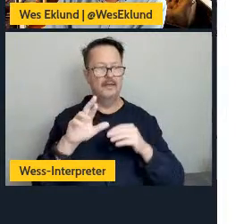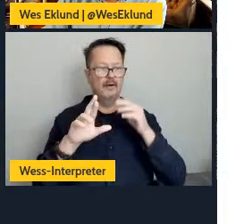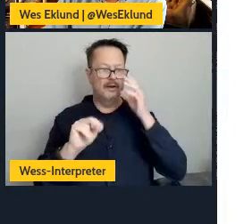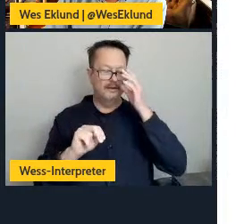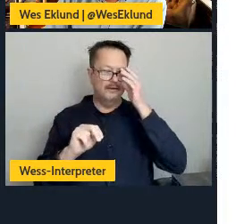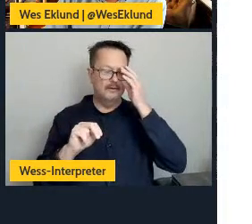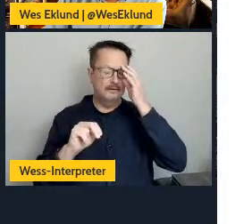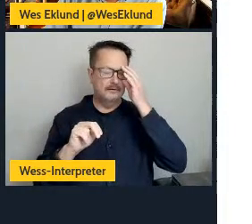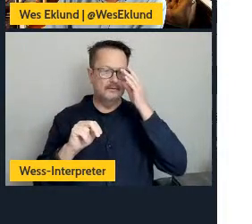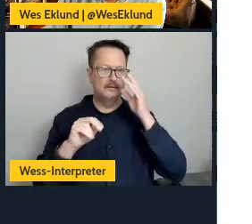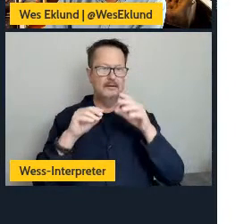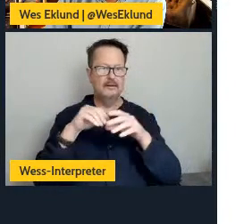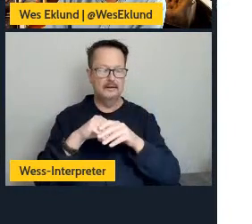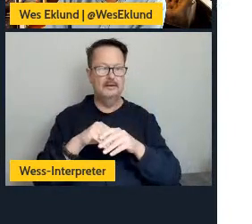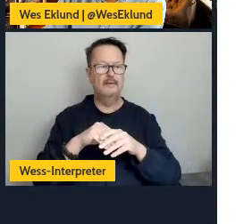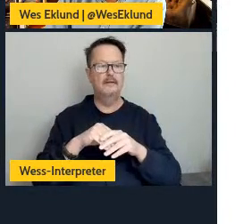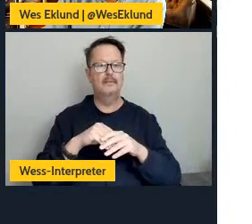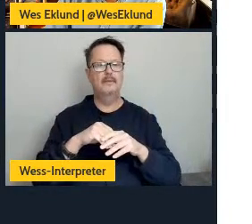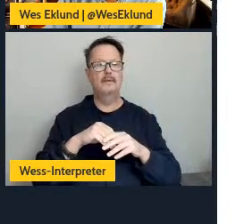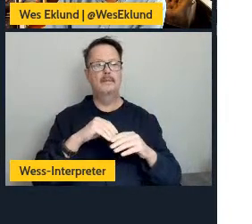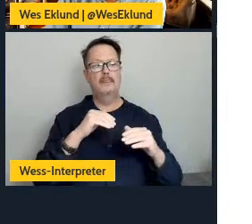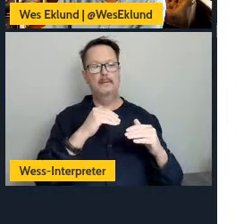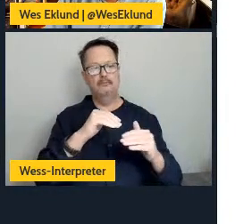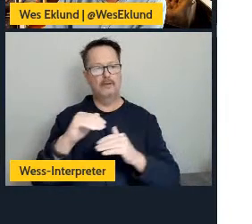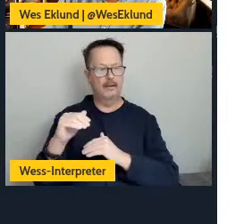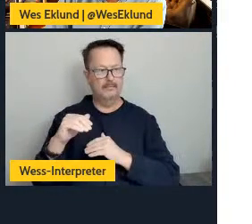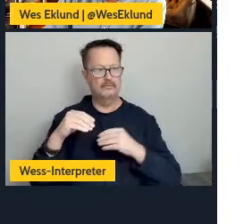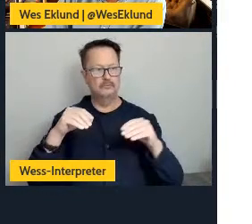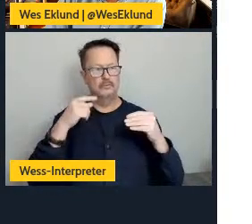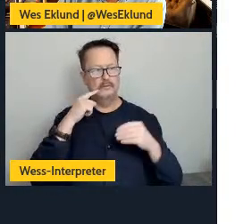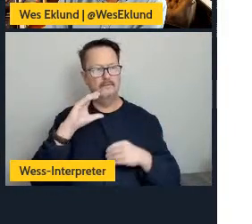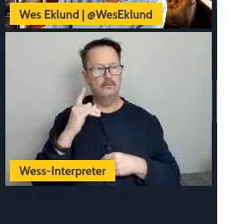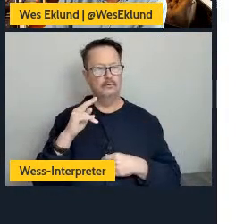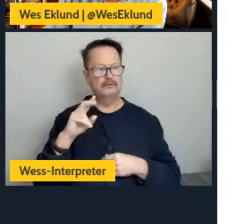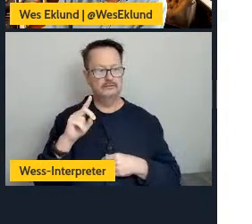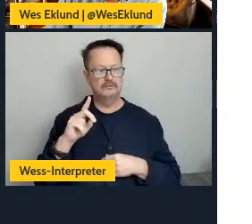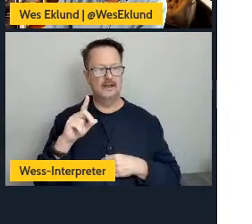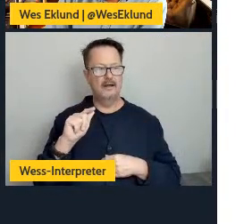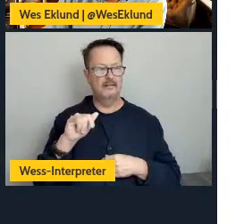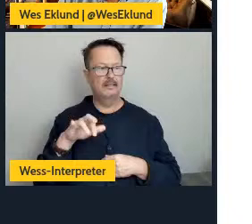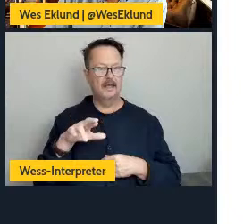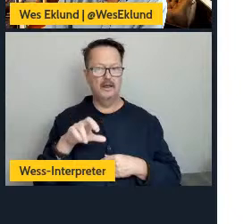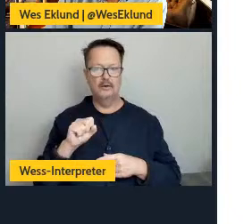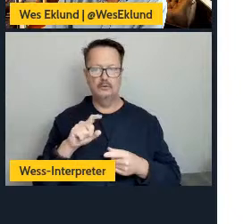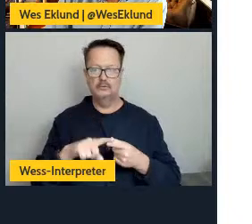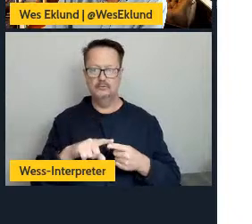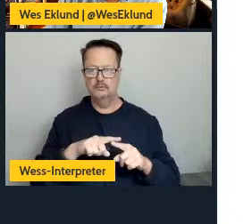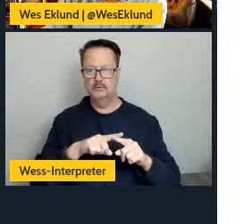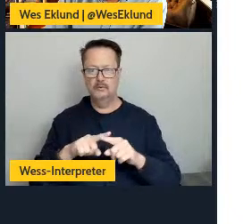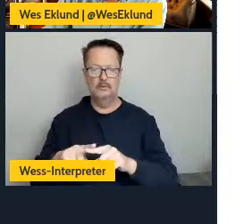in parameter store for child layers to leverage.